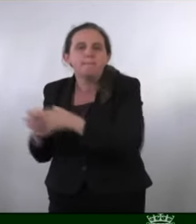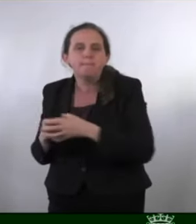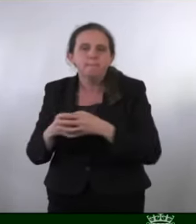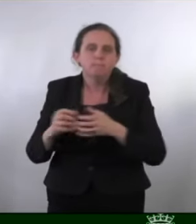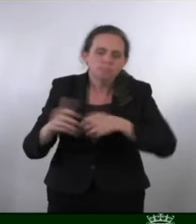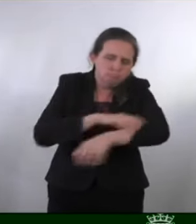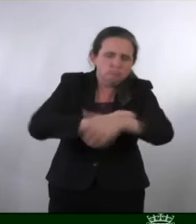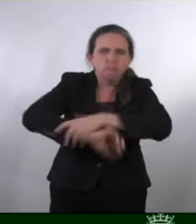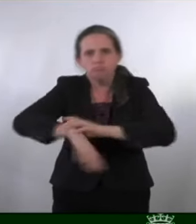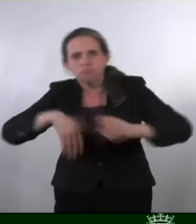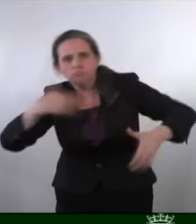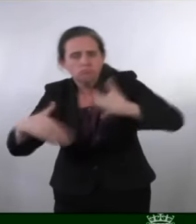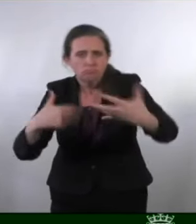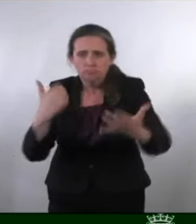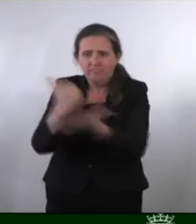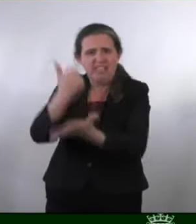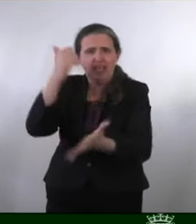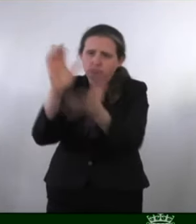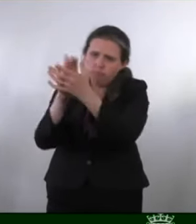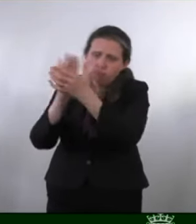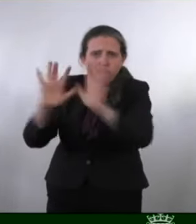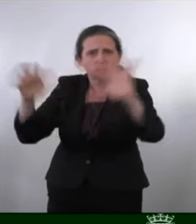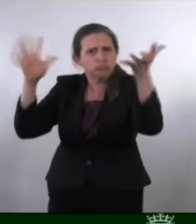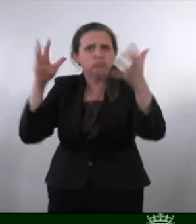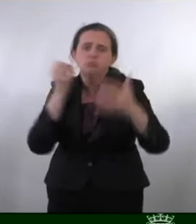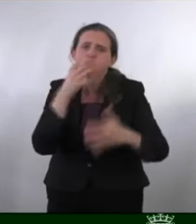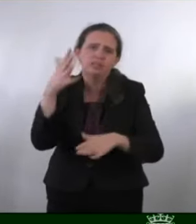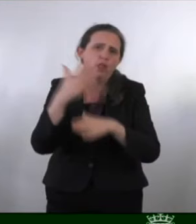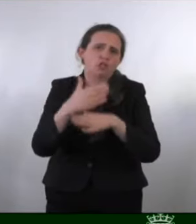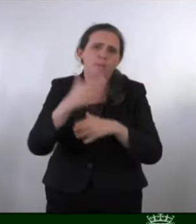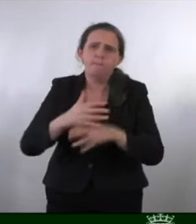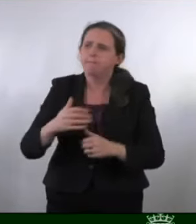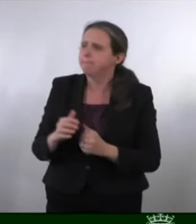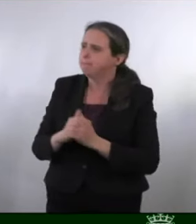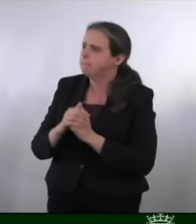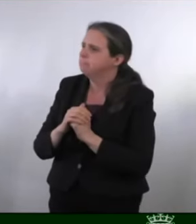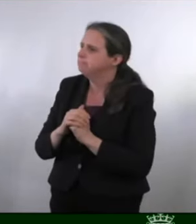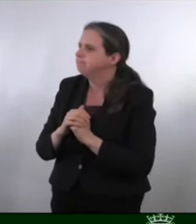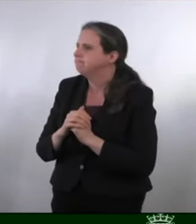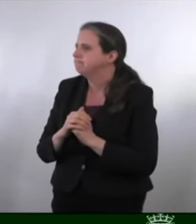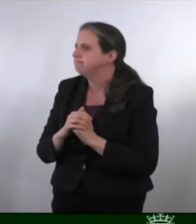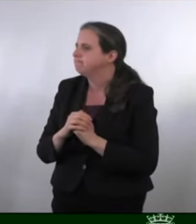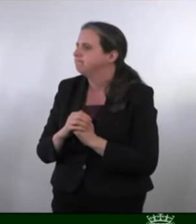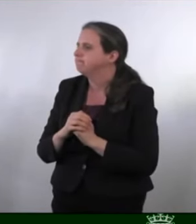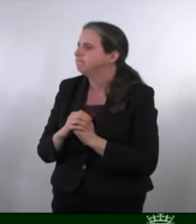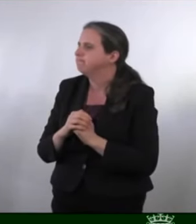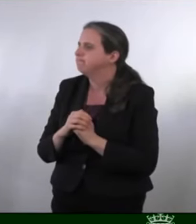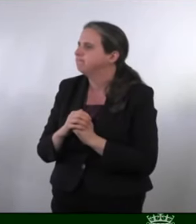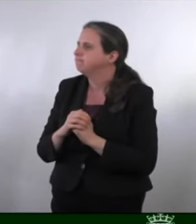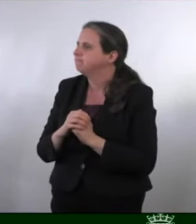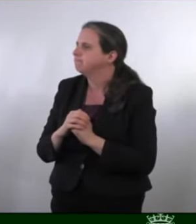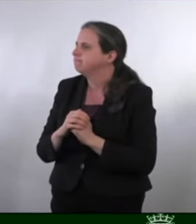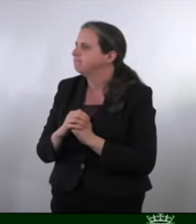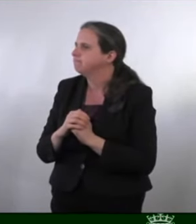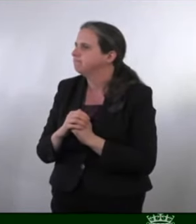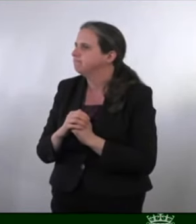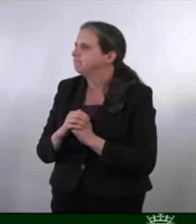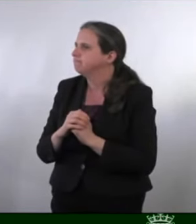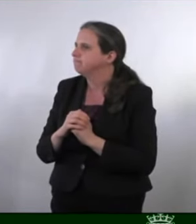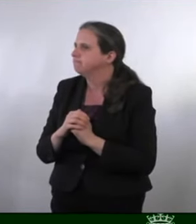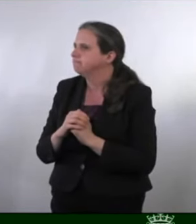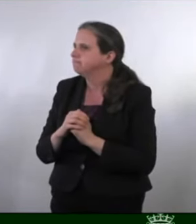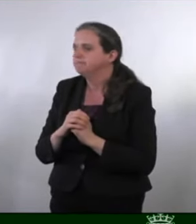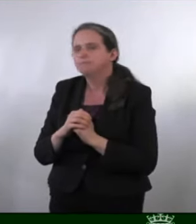doing a fantastic job. Edward Thompson. Much, Madam Deputy Speaker. Dr Andrew Wilson and the Cheshire